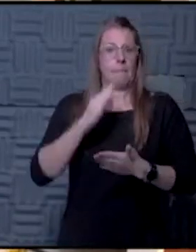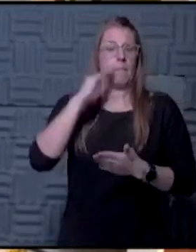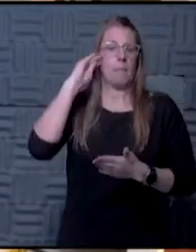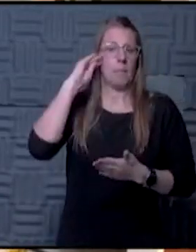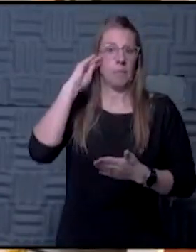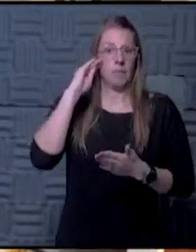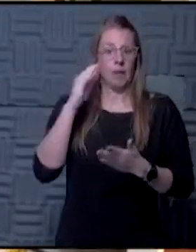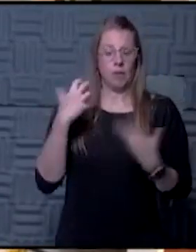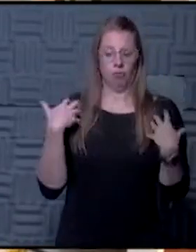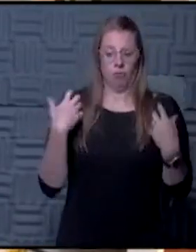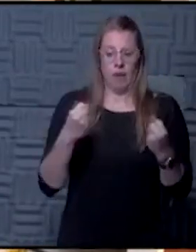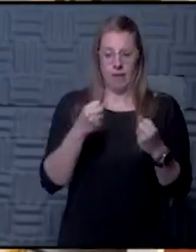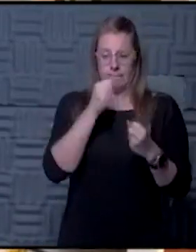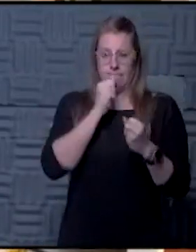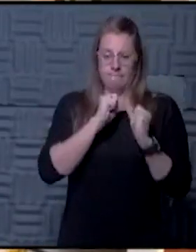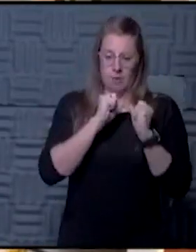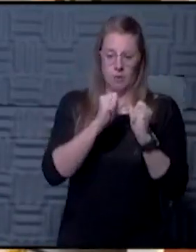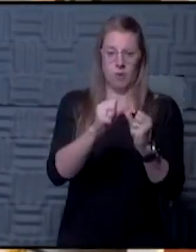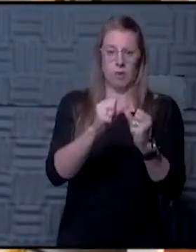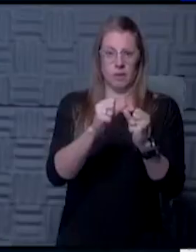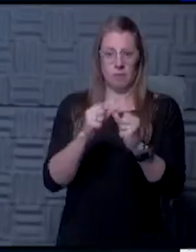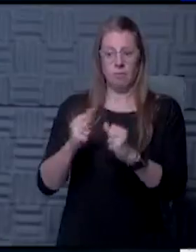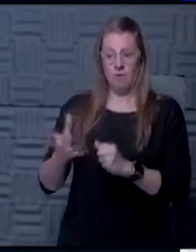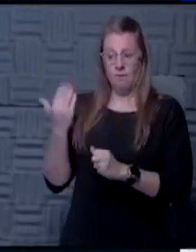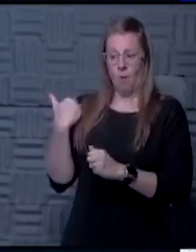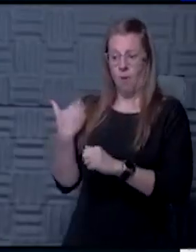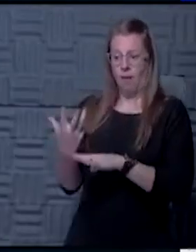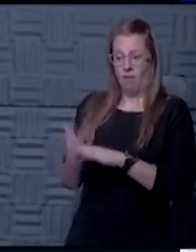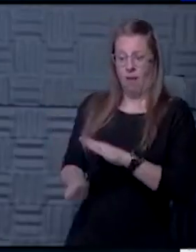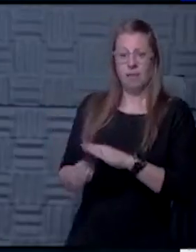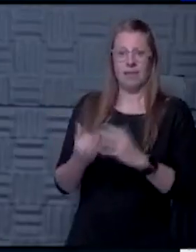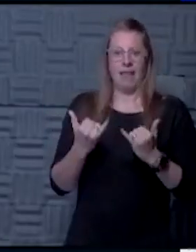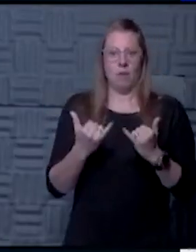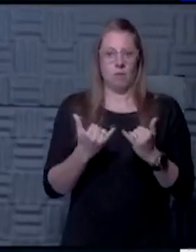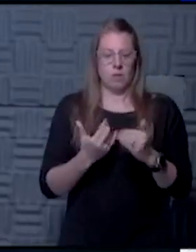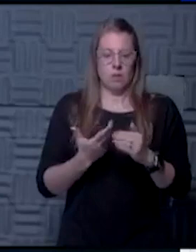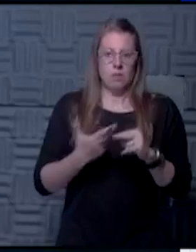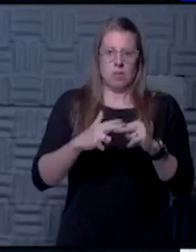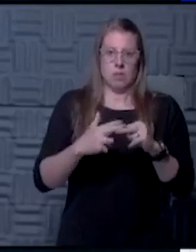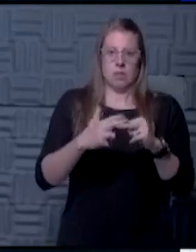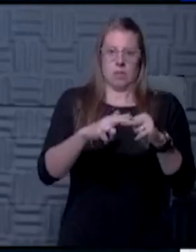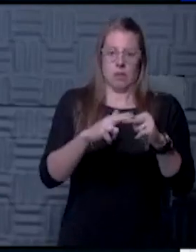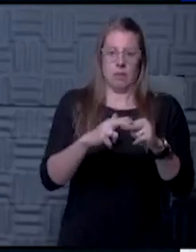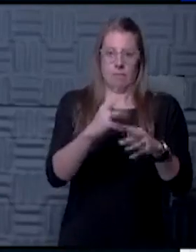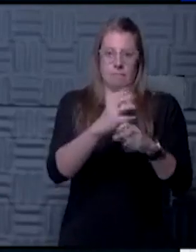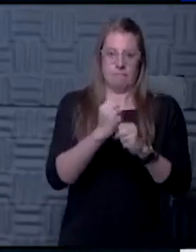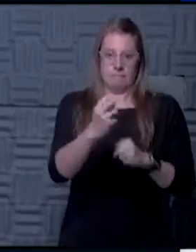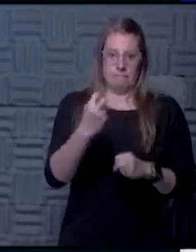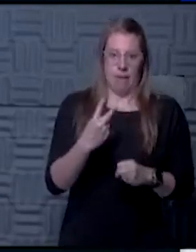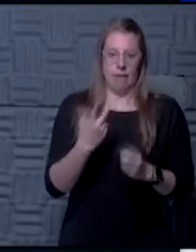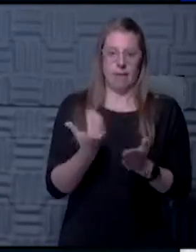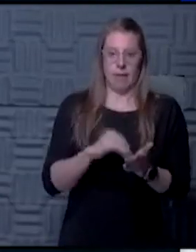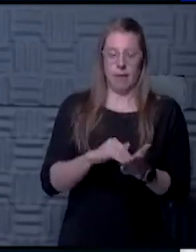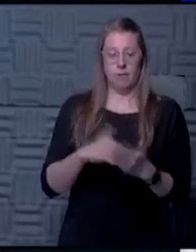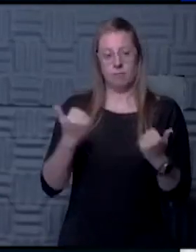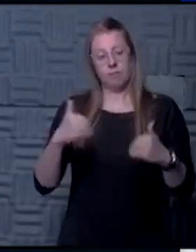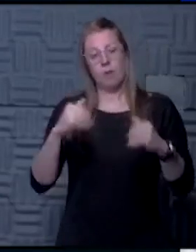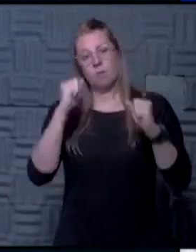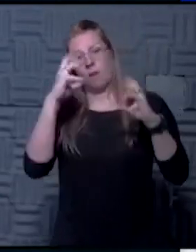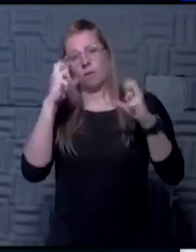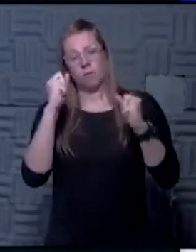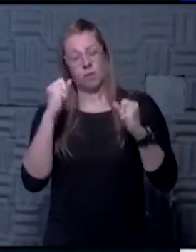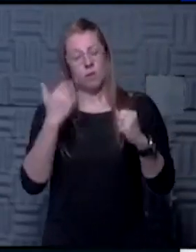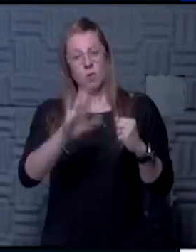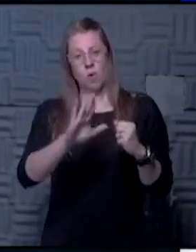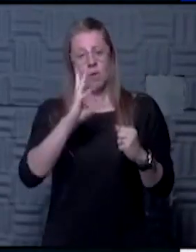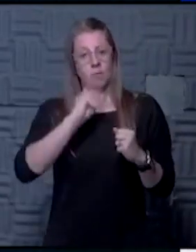and endurance that I lost. Well, I think it's an amazing journey that you've come as far as you will, and I